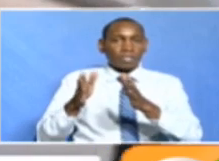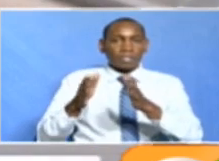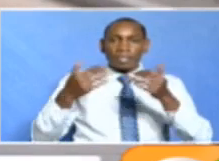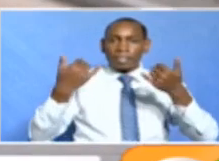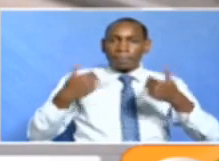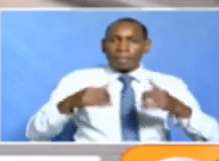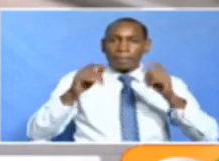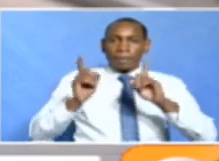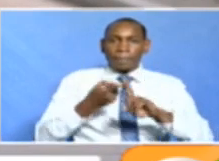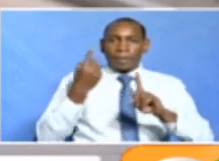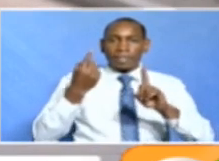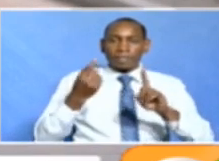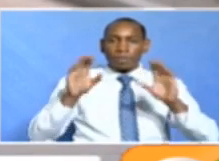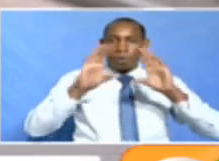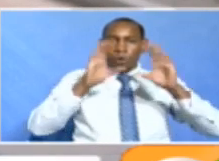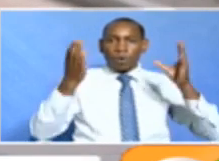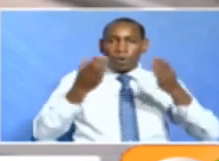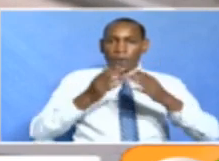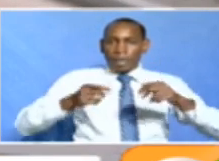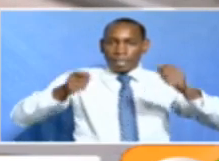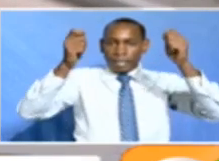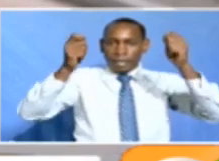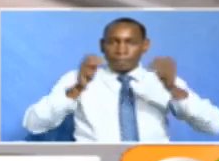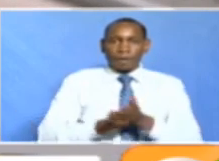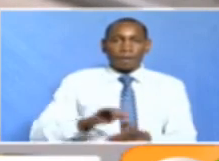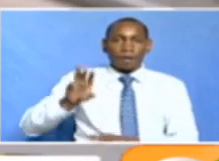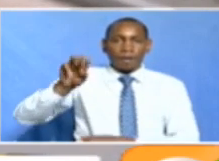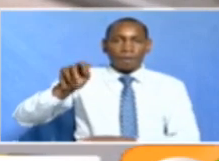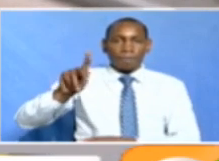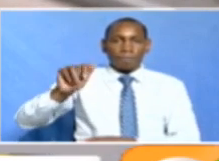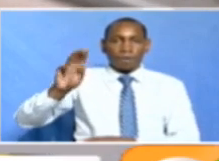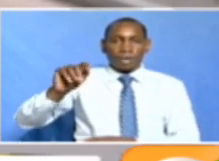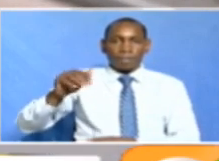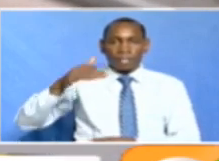play in its first ever World Cup. Mukami Wambora for Citizen TV.